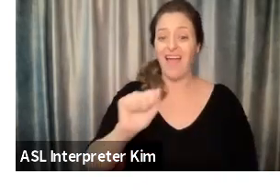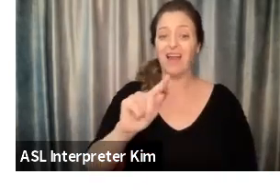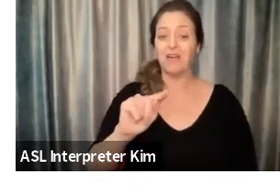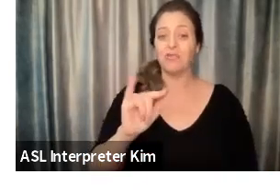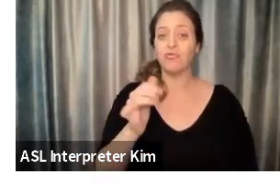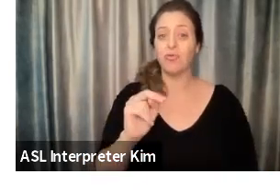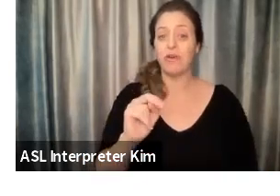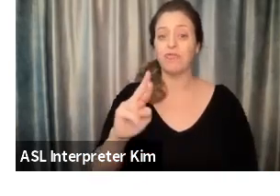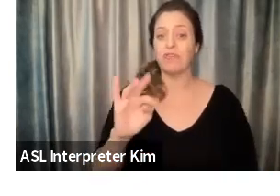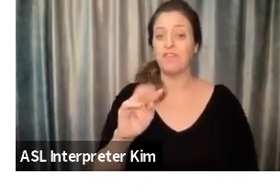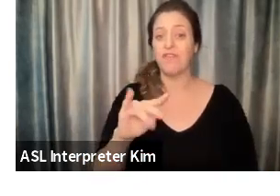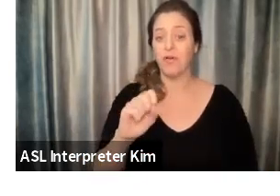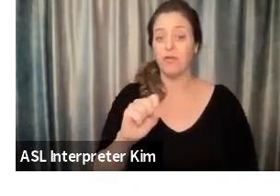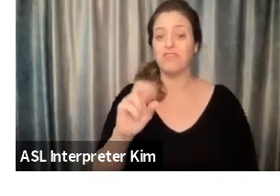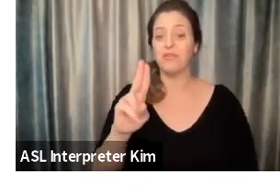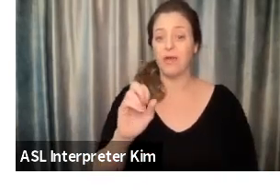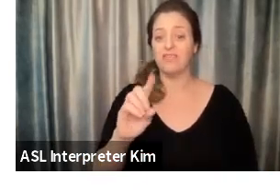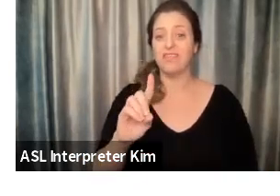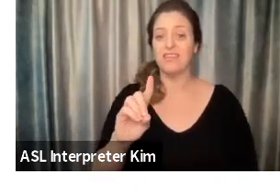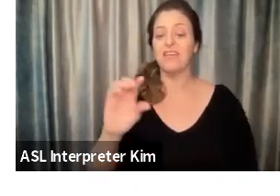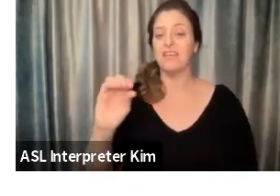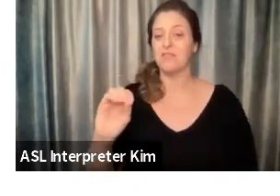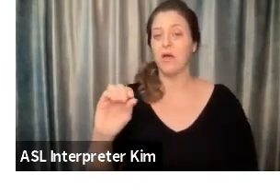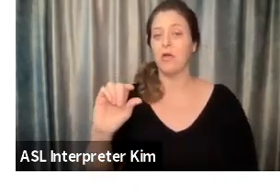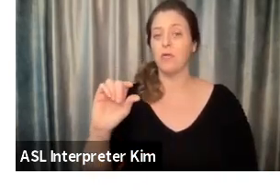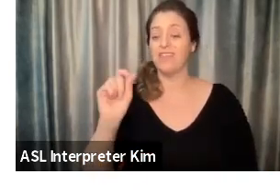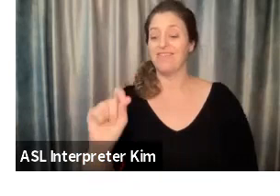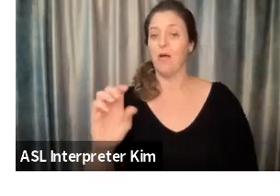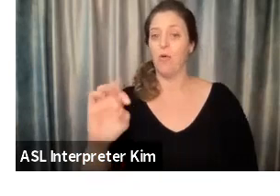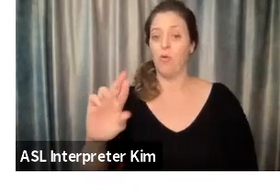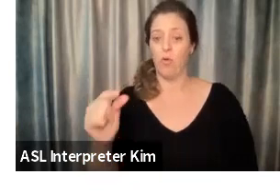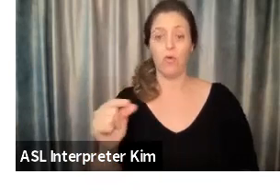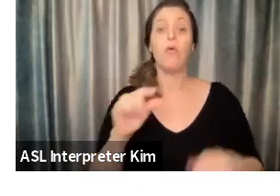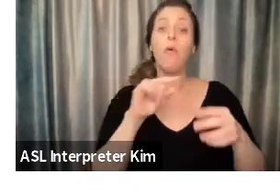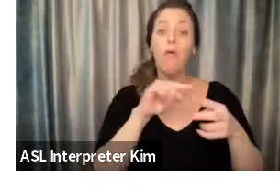techsupport@twinriversusd.org, or you can reach them via phone at area code